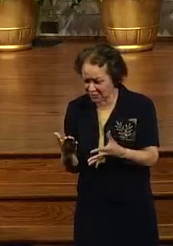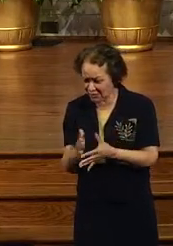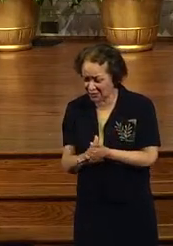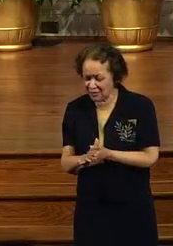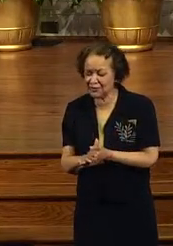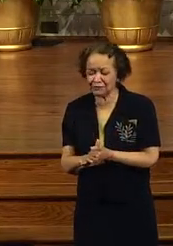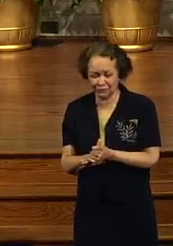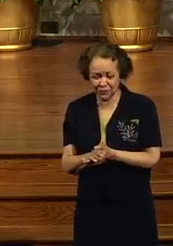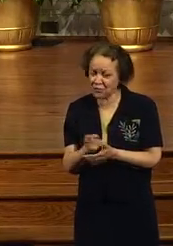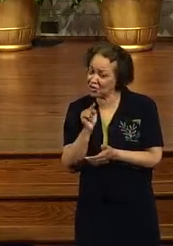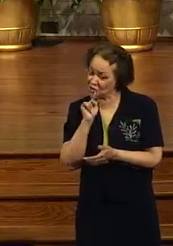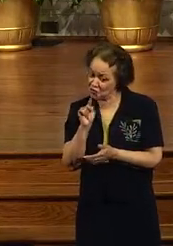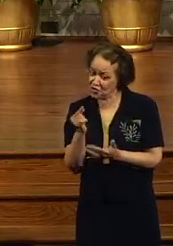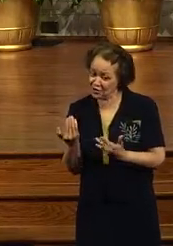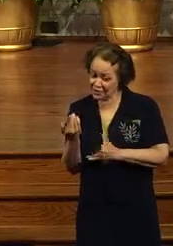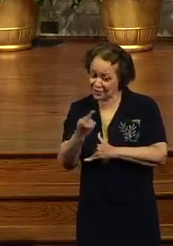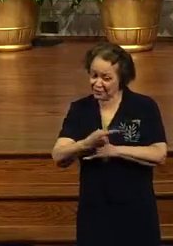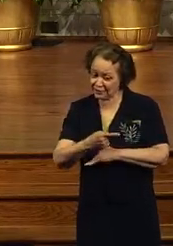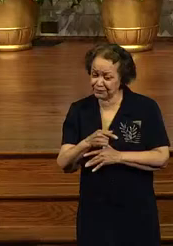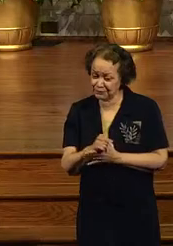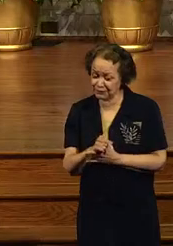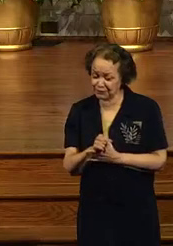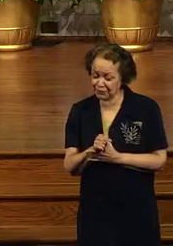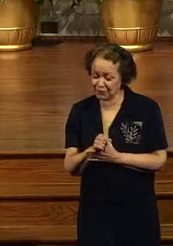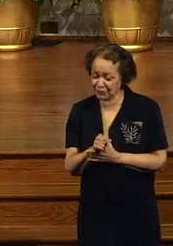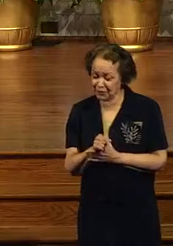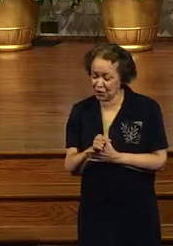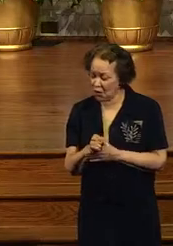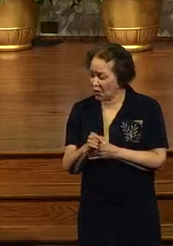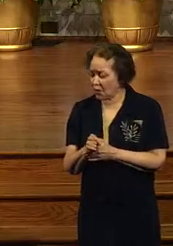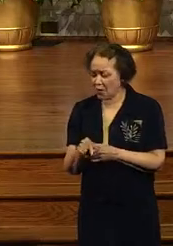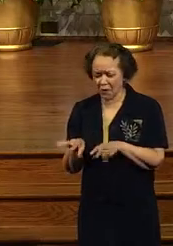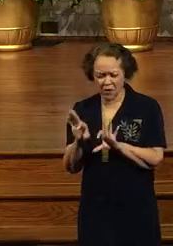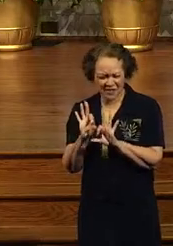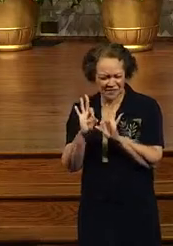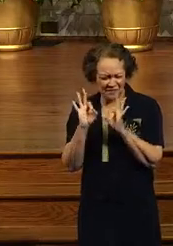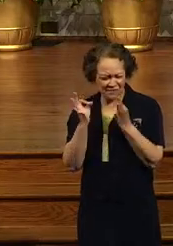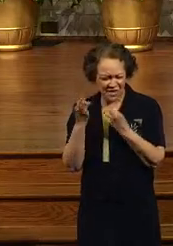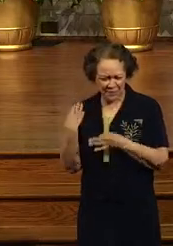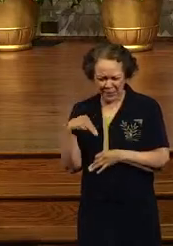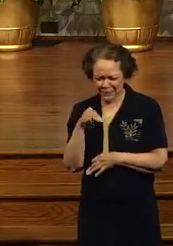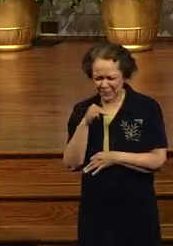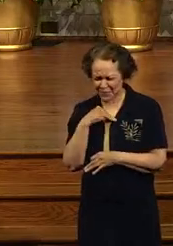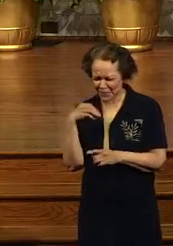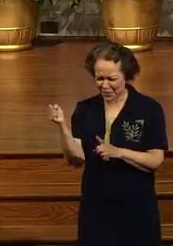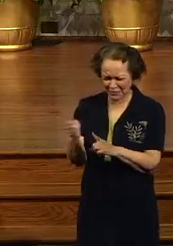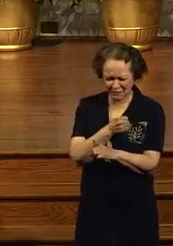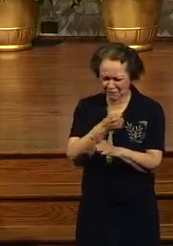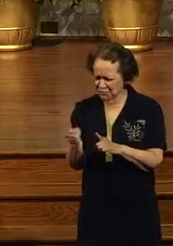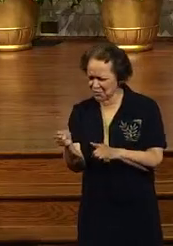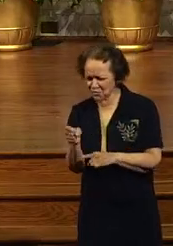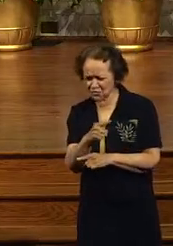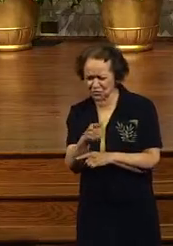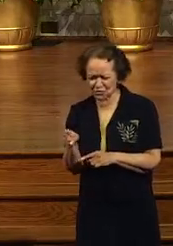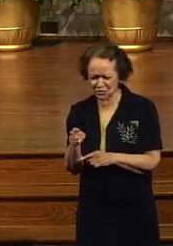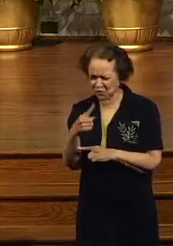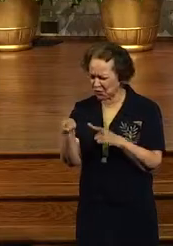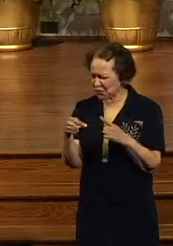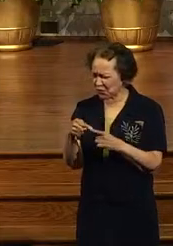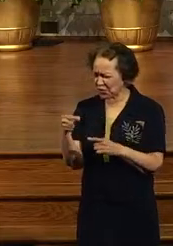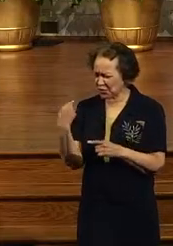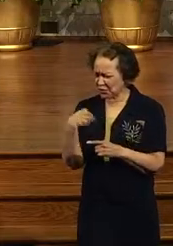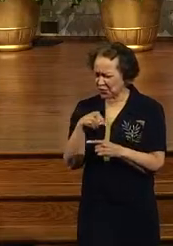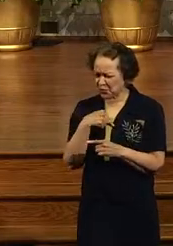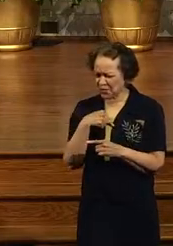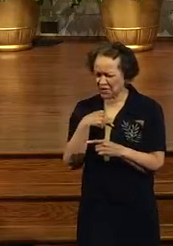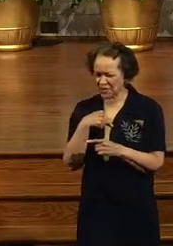Can I be real today? Or a family member who has abused you. When we are